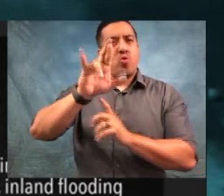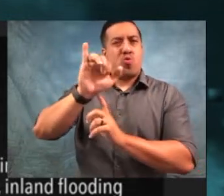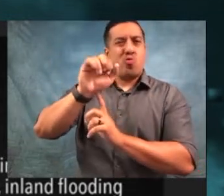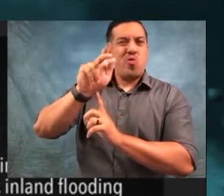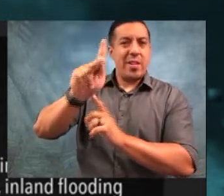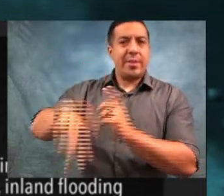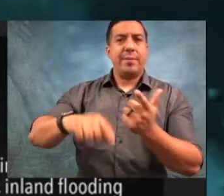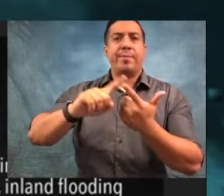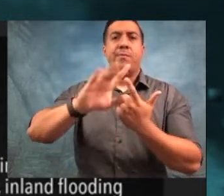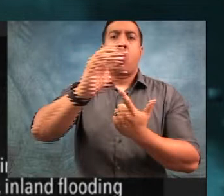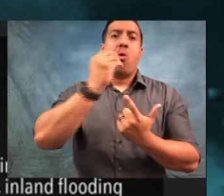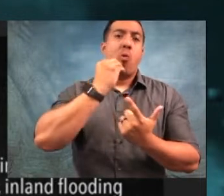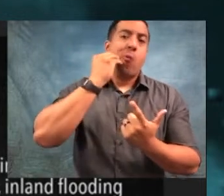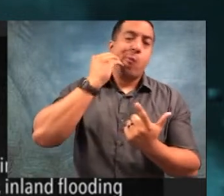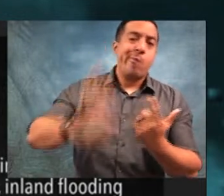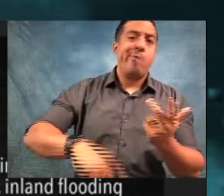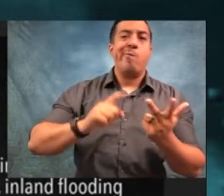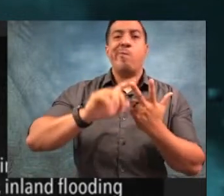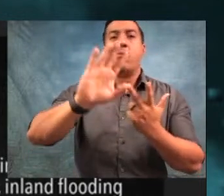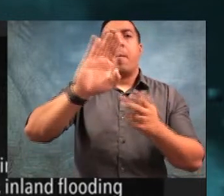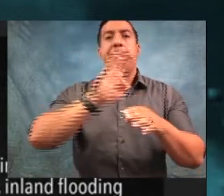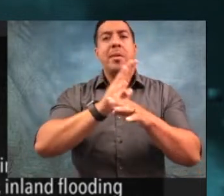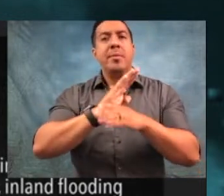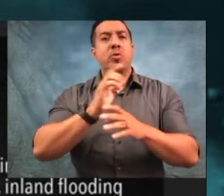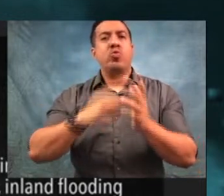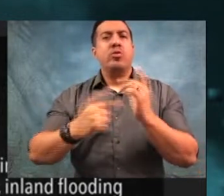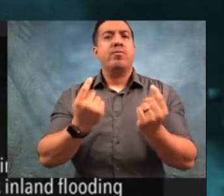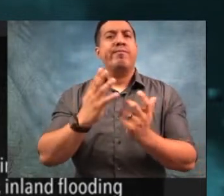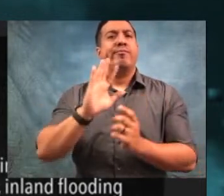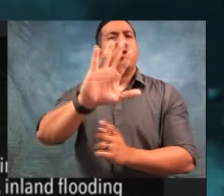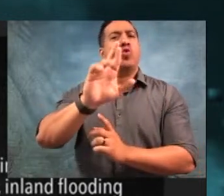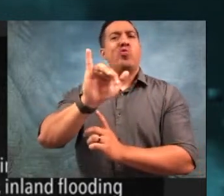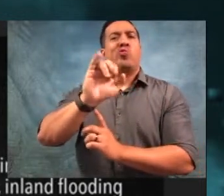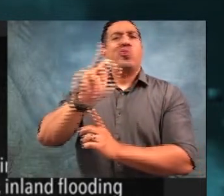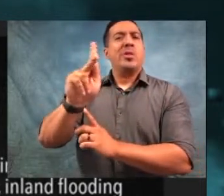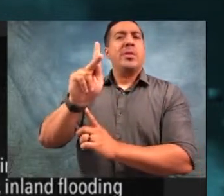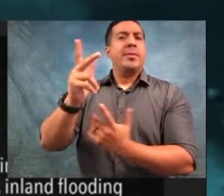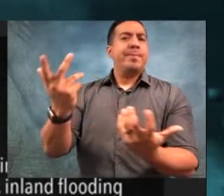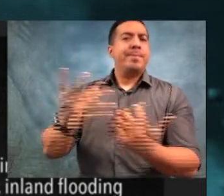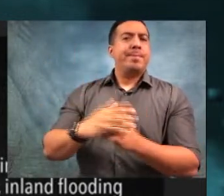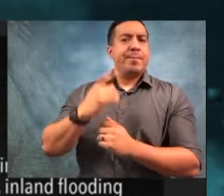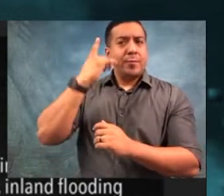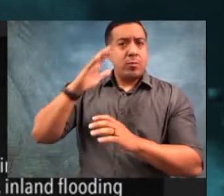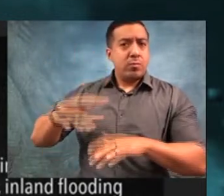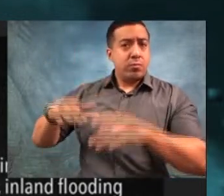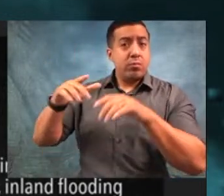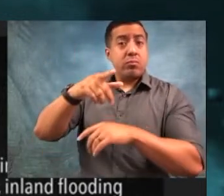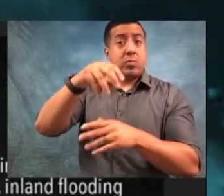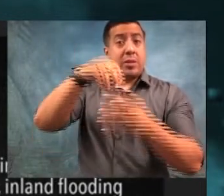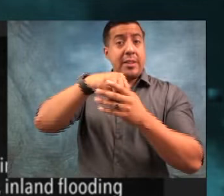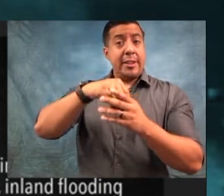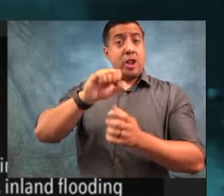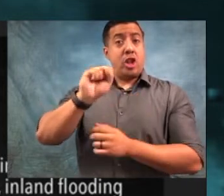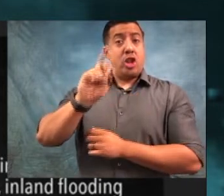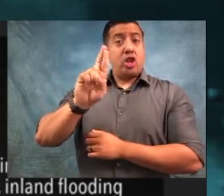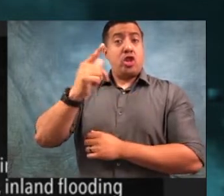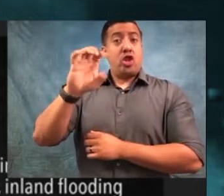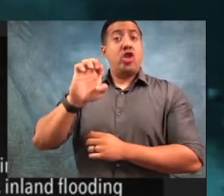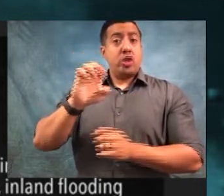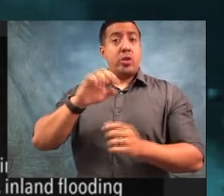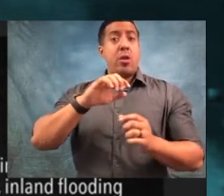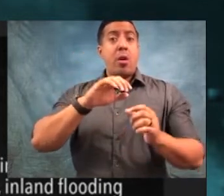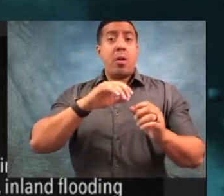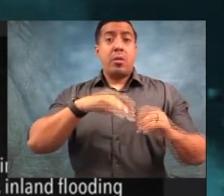risk of your home, your business. What risk are you to storm surge flooding? Are you in a surge